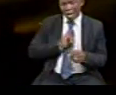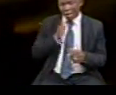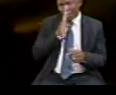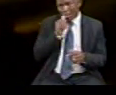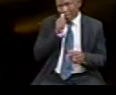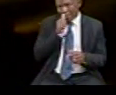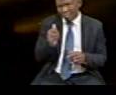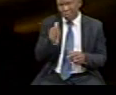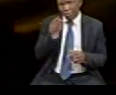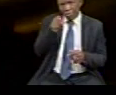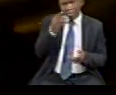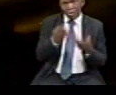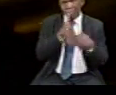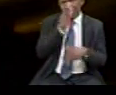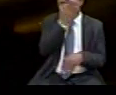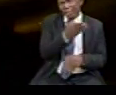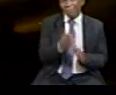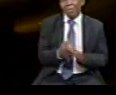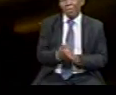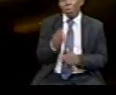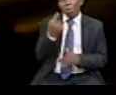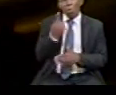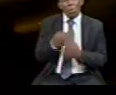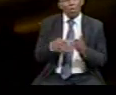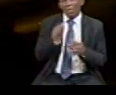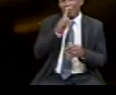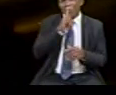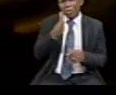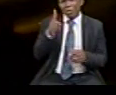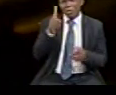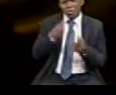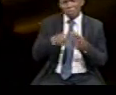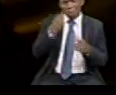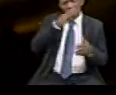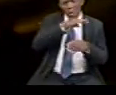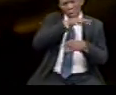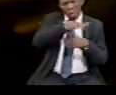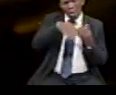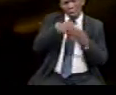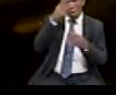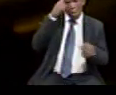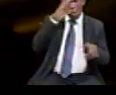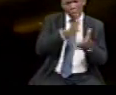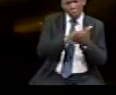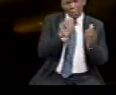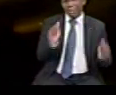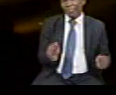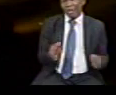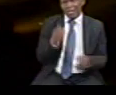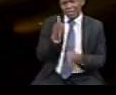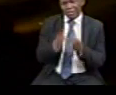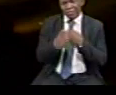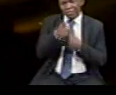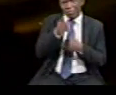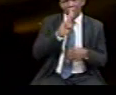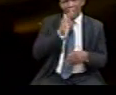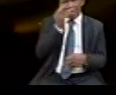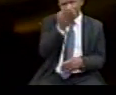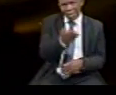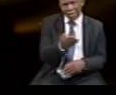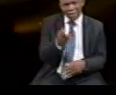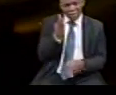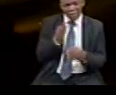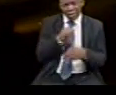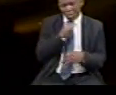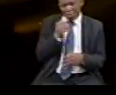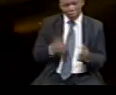an assurance to the body of believers. What an assurance to genuine believers. And if you are here today, you are not born again yet. You have